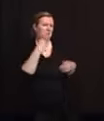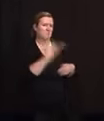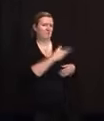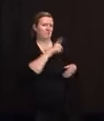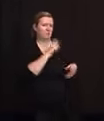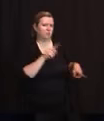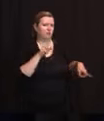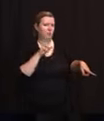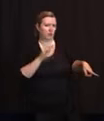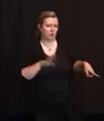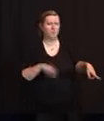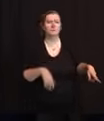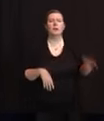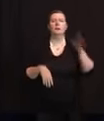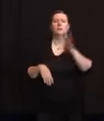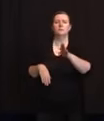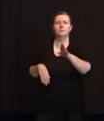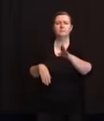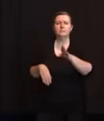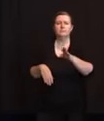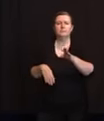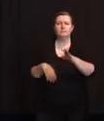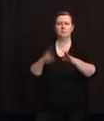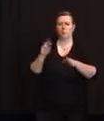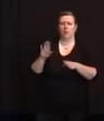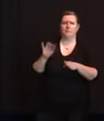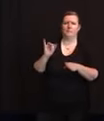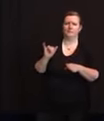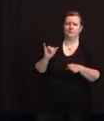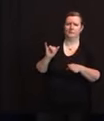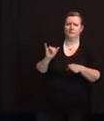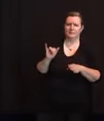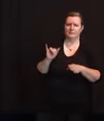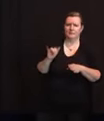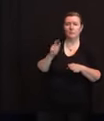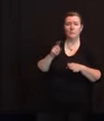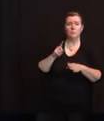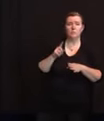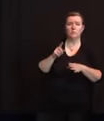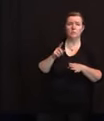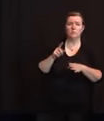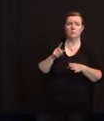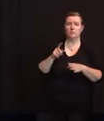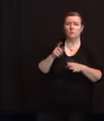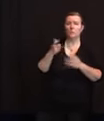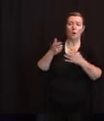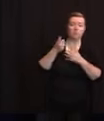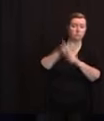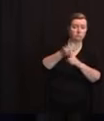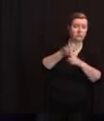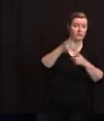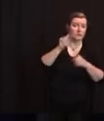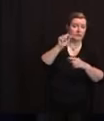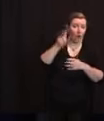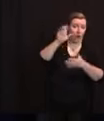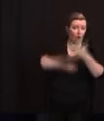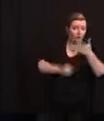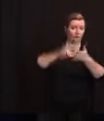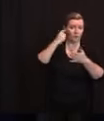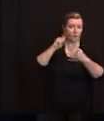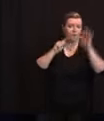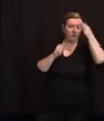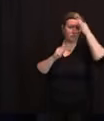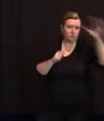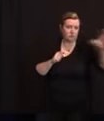to you because I think that people choose individually whether or not they're going to have taxes taken out. It's not something that's automatic, but let me get back to you on that. Because I know that was one